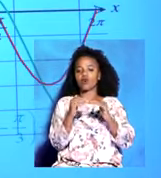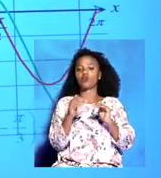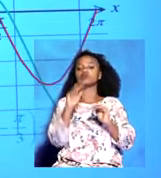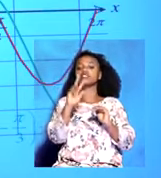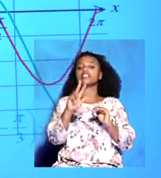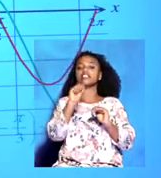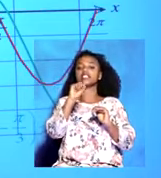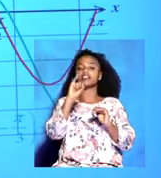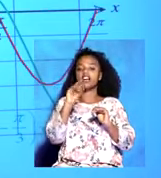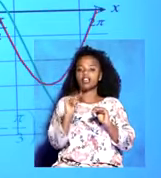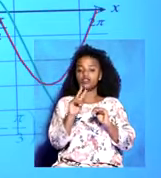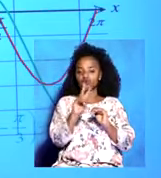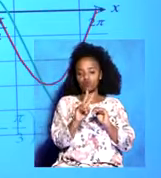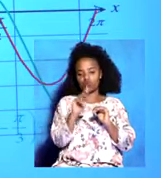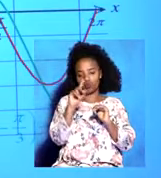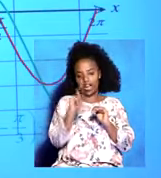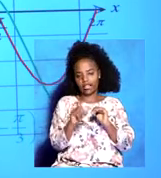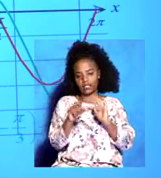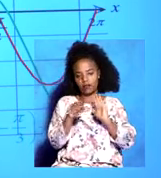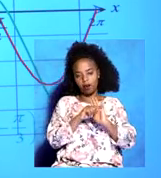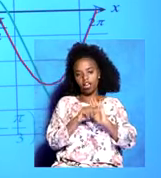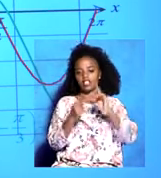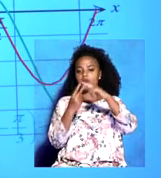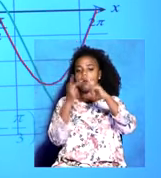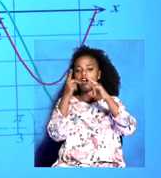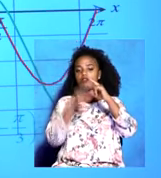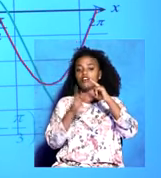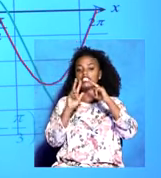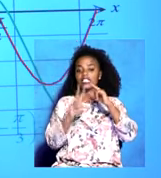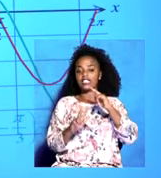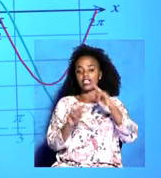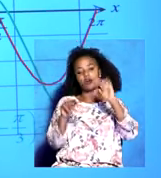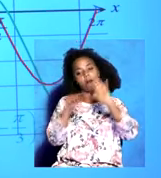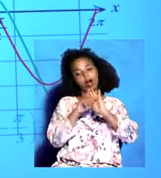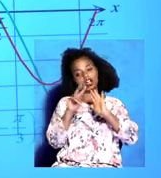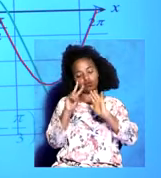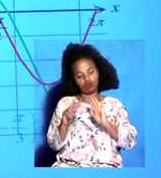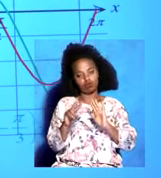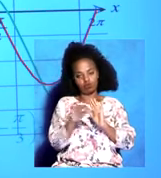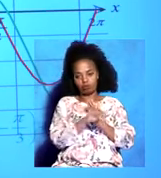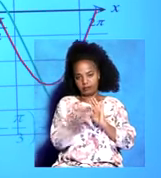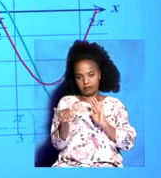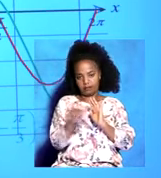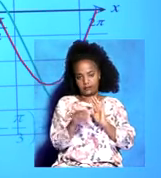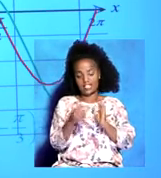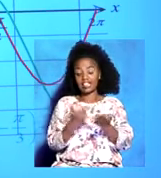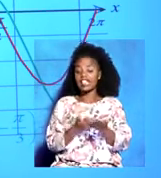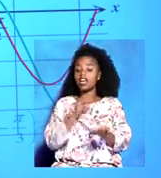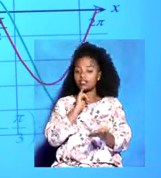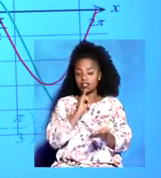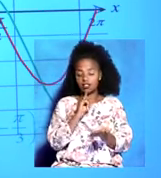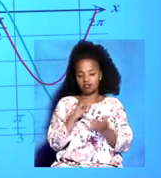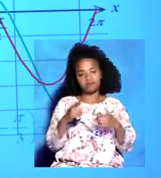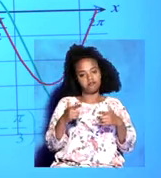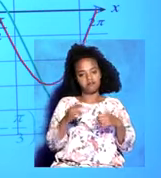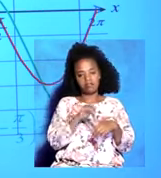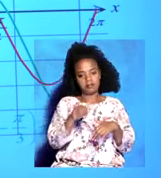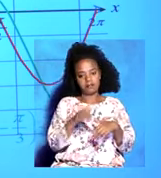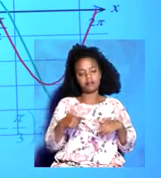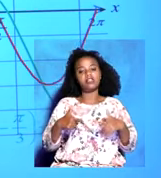sine 2x minus pi over 3 minus 2, like this. So this is it. Now let's continue